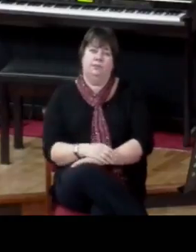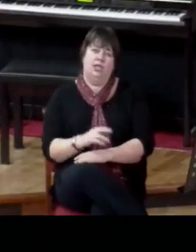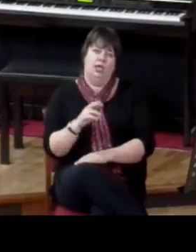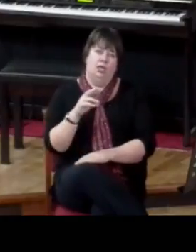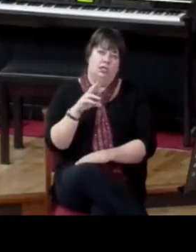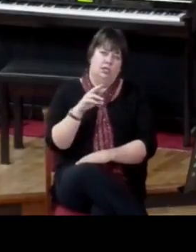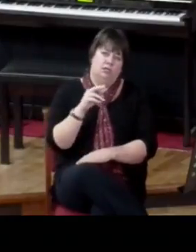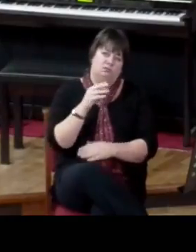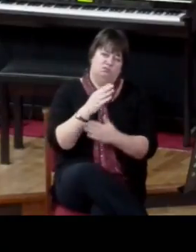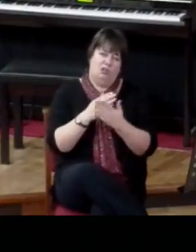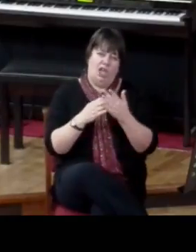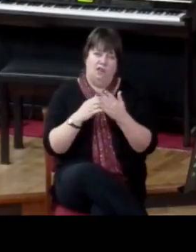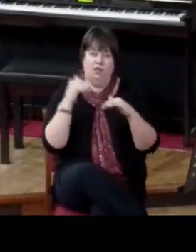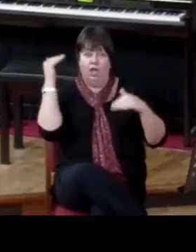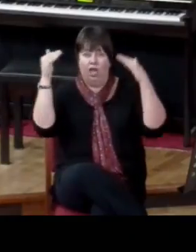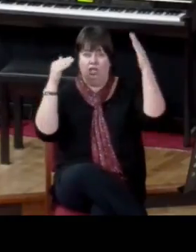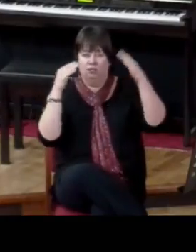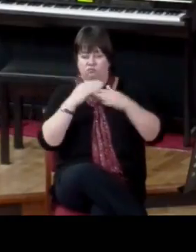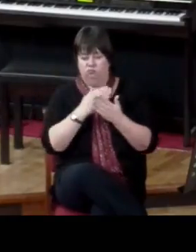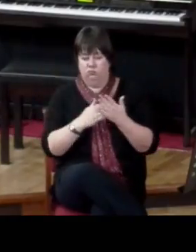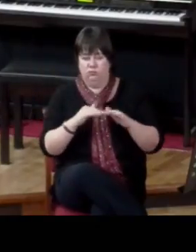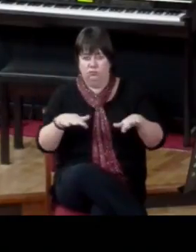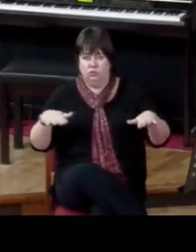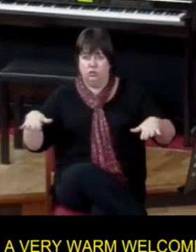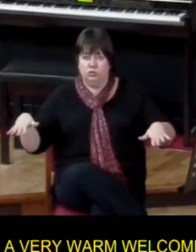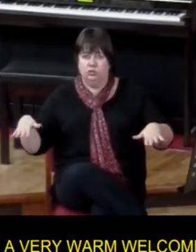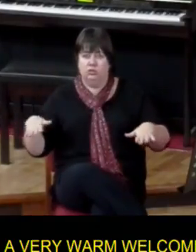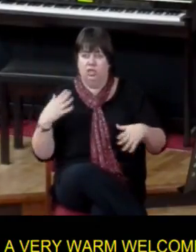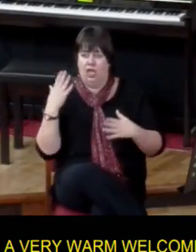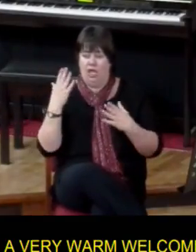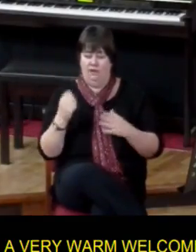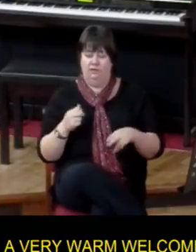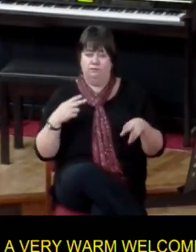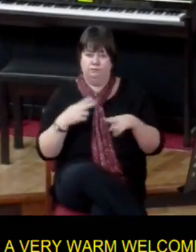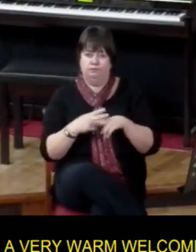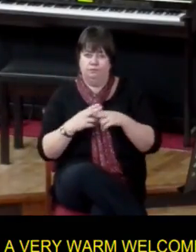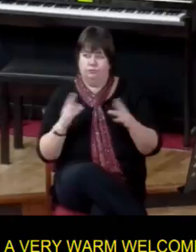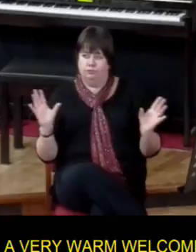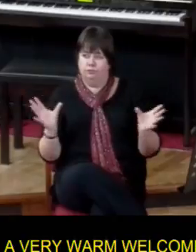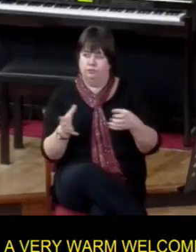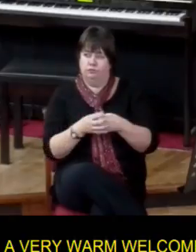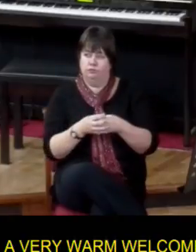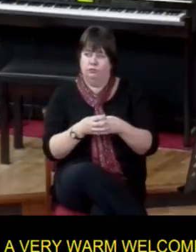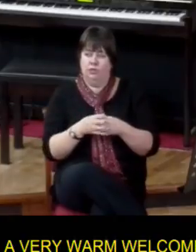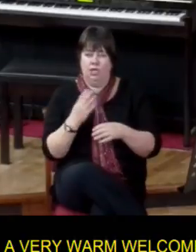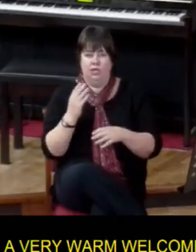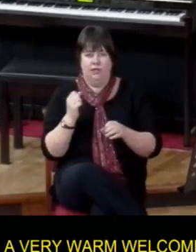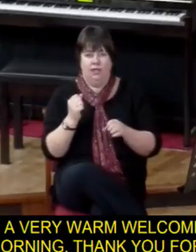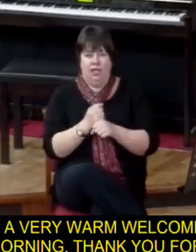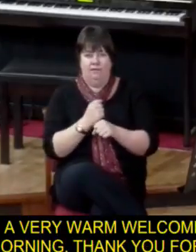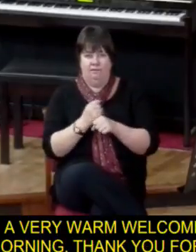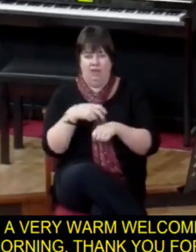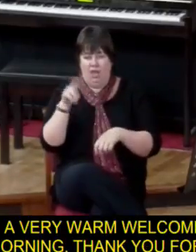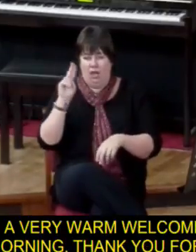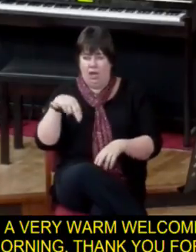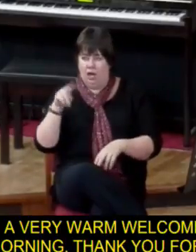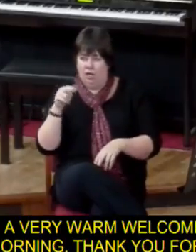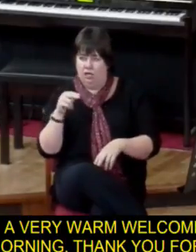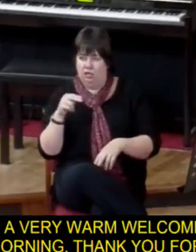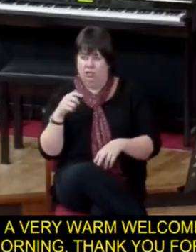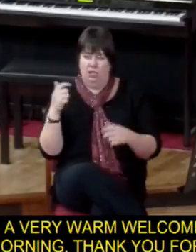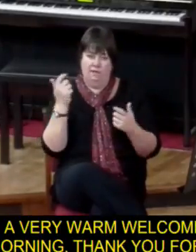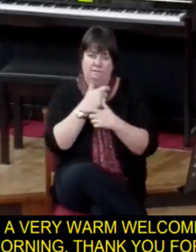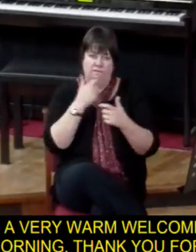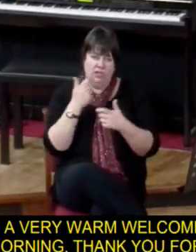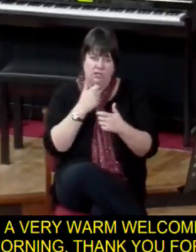and children, and we have a meal together, we worship together, we have crafts and games together, and